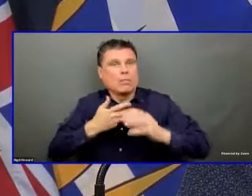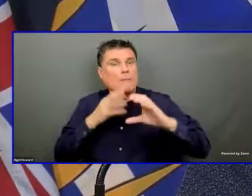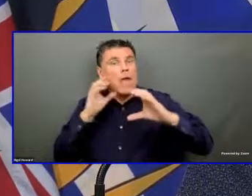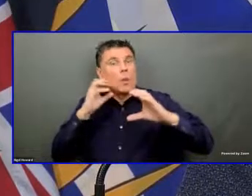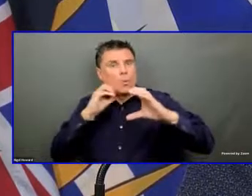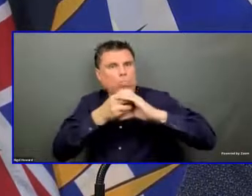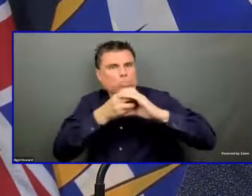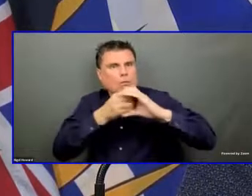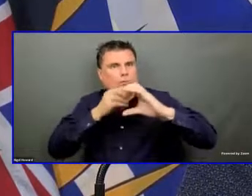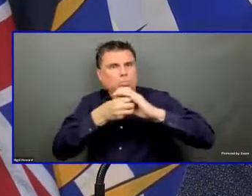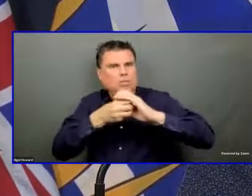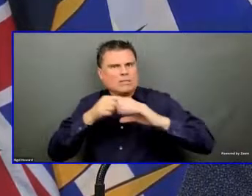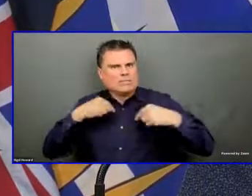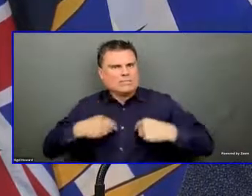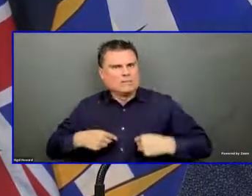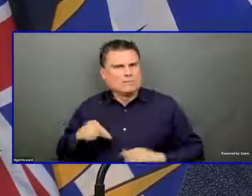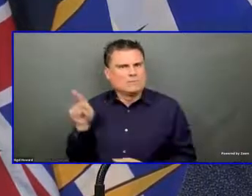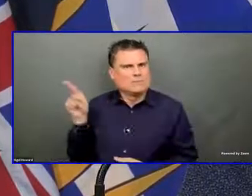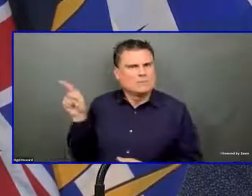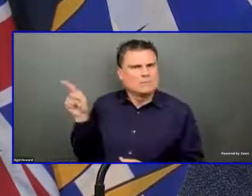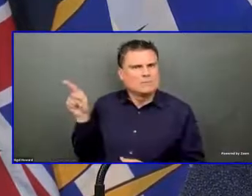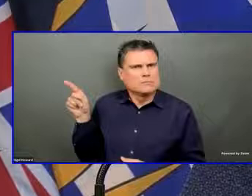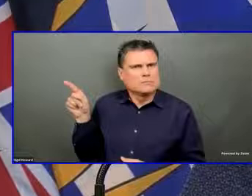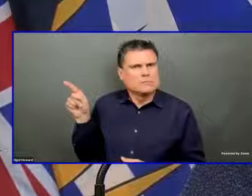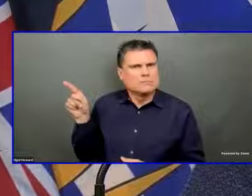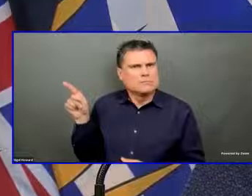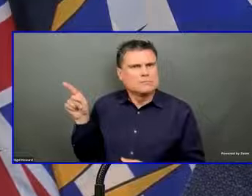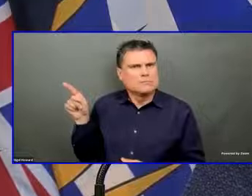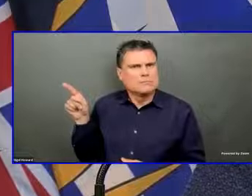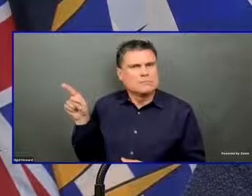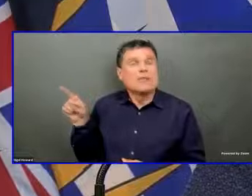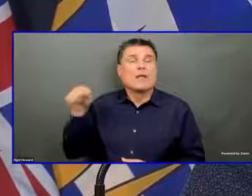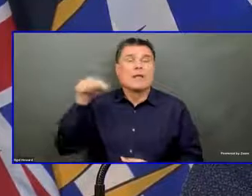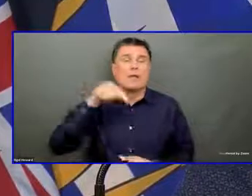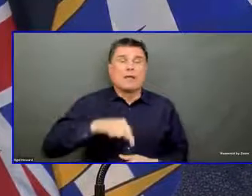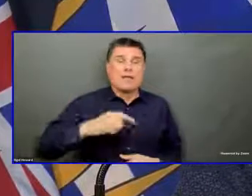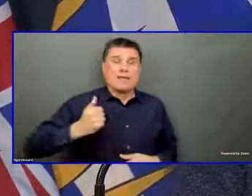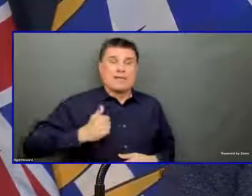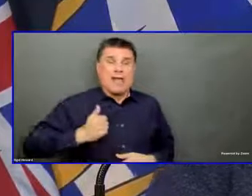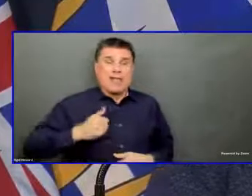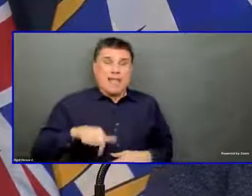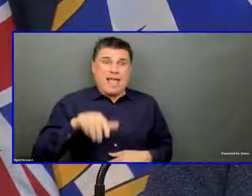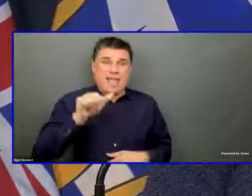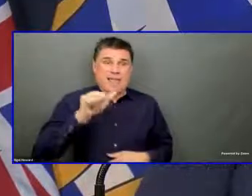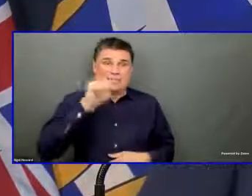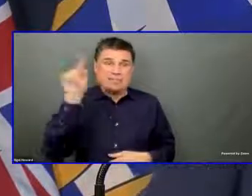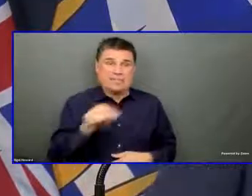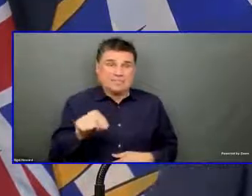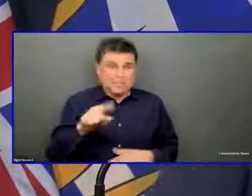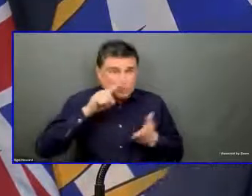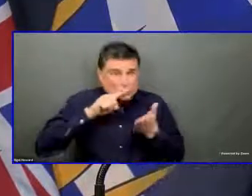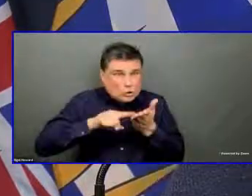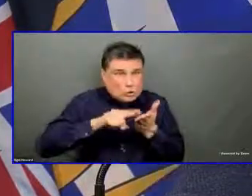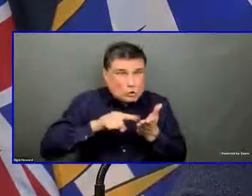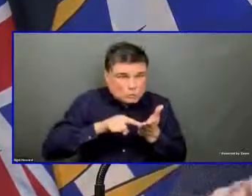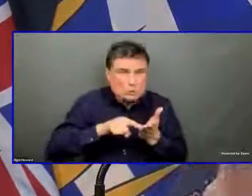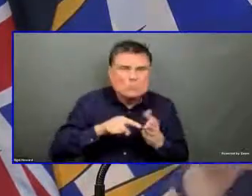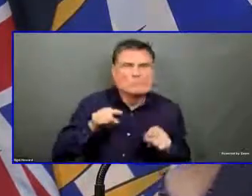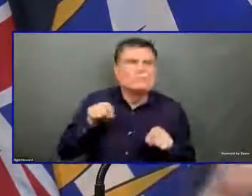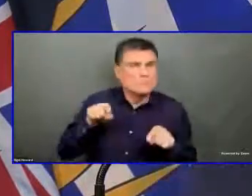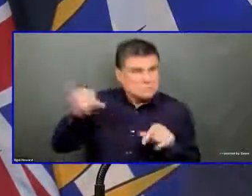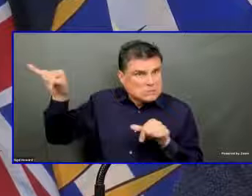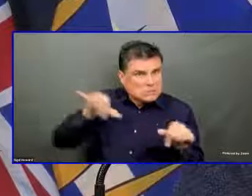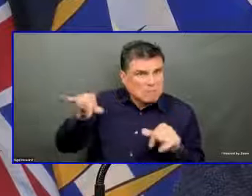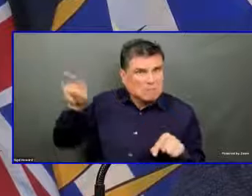to frontline workers? Right. Yes, and absolutely. We've been following that very closely, particularly Denmark and Finland were the